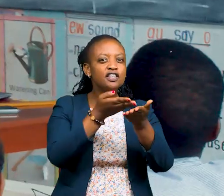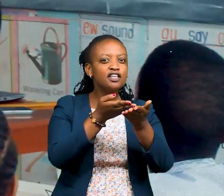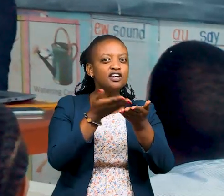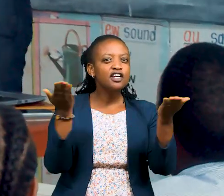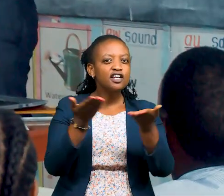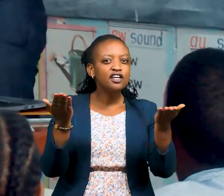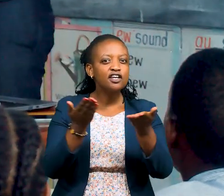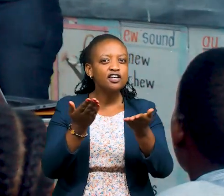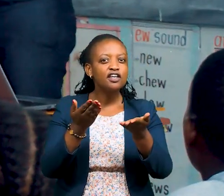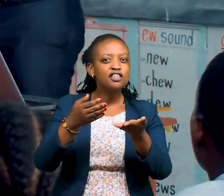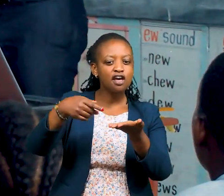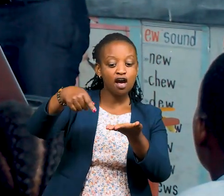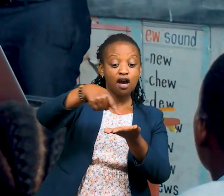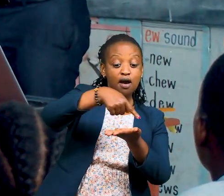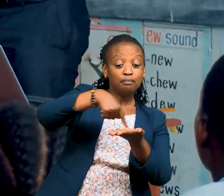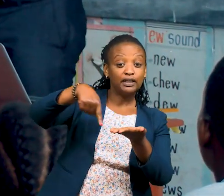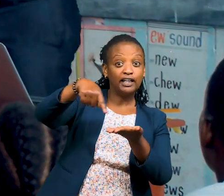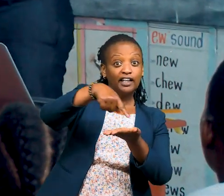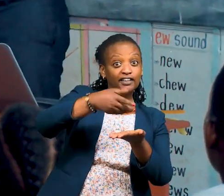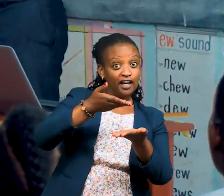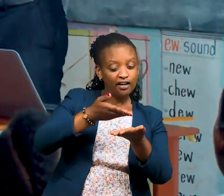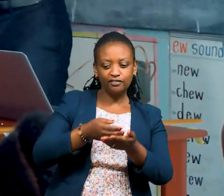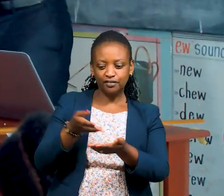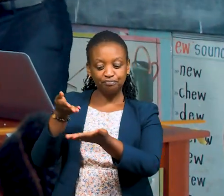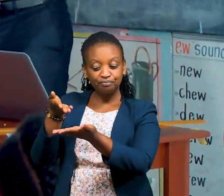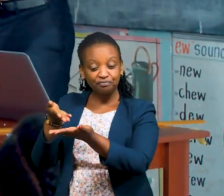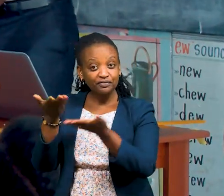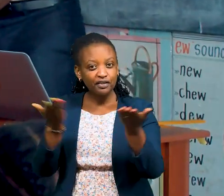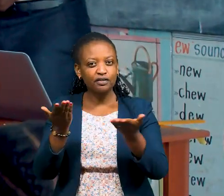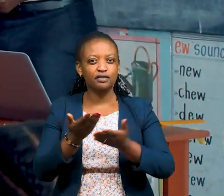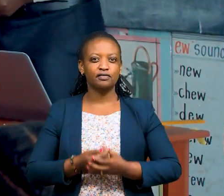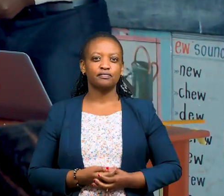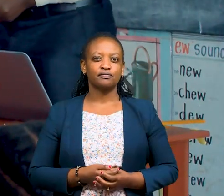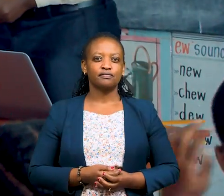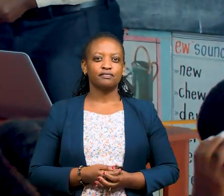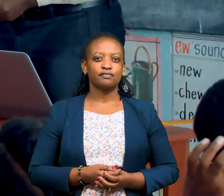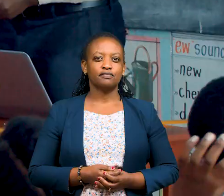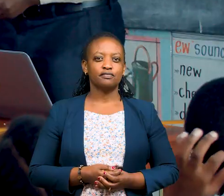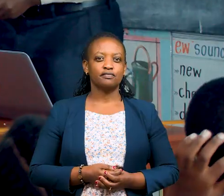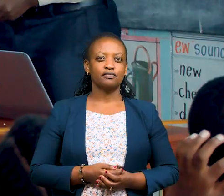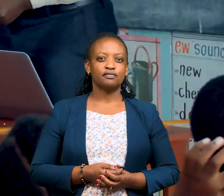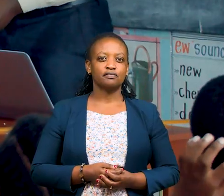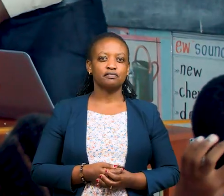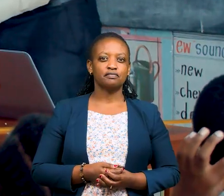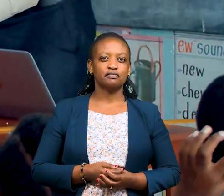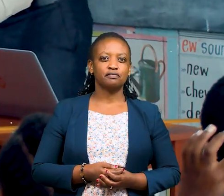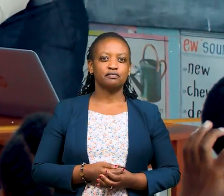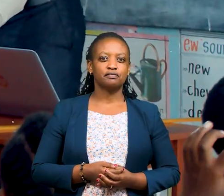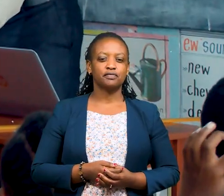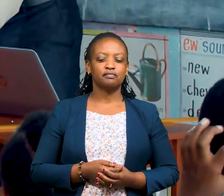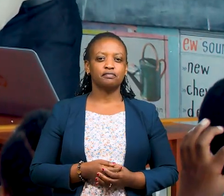This is a plate. This is a